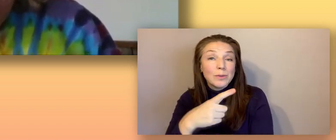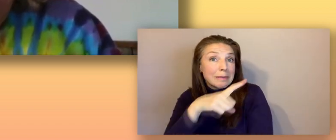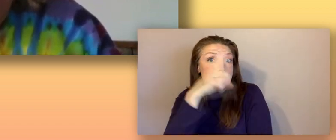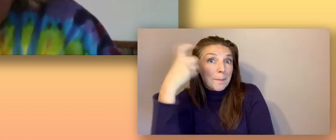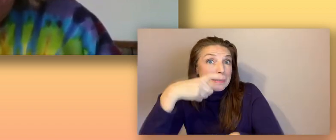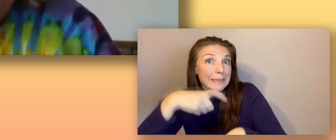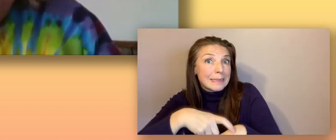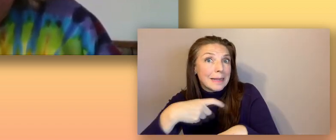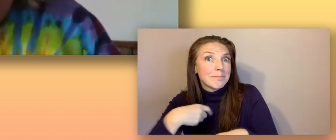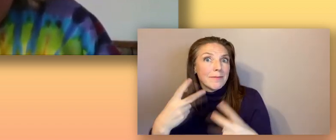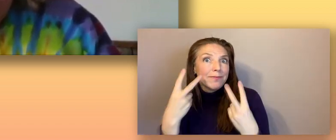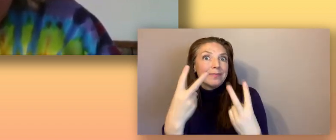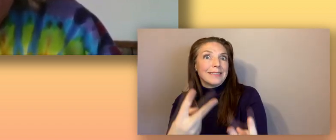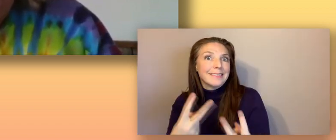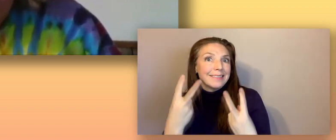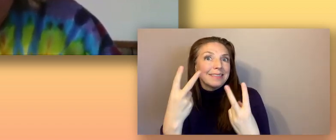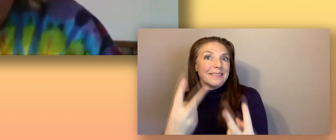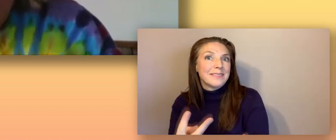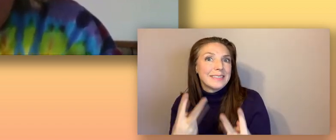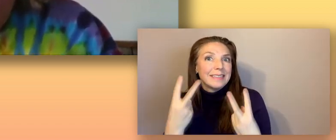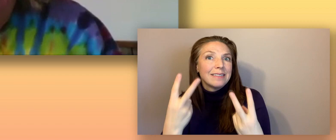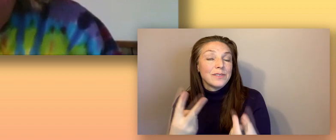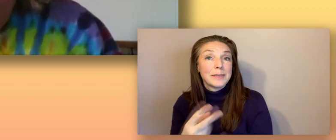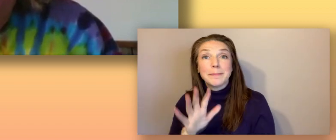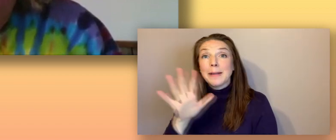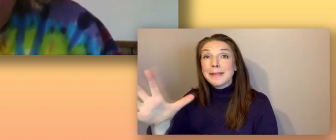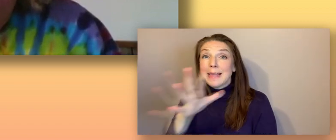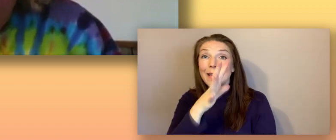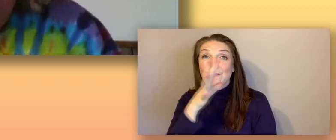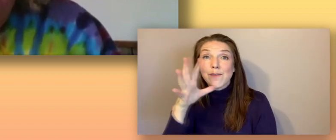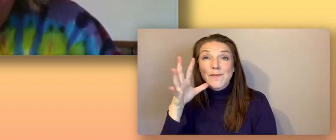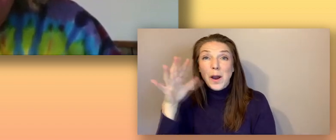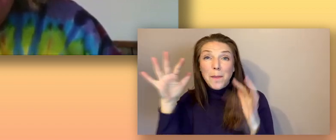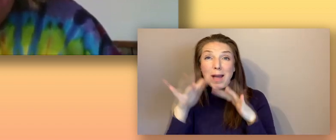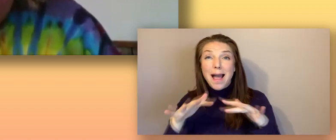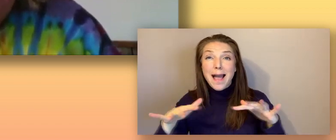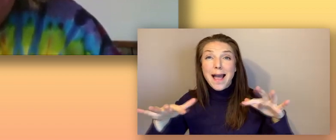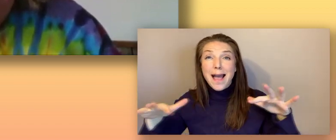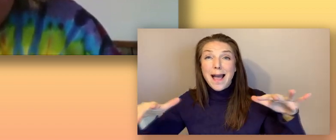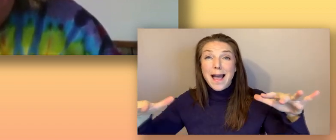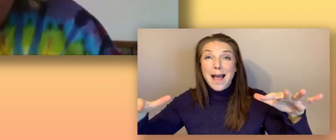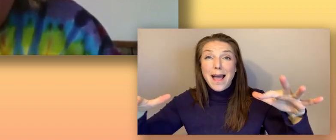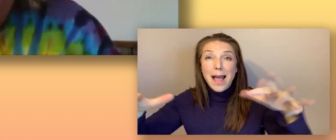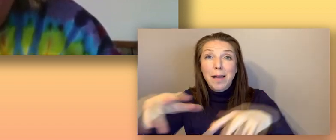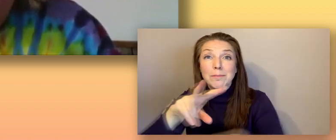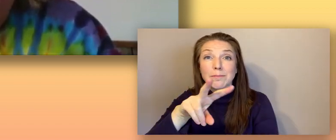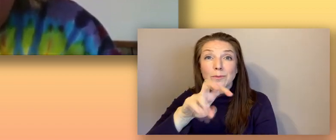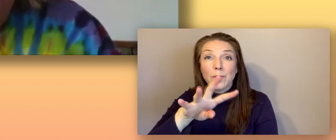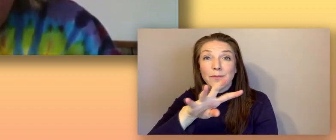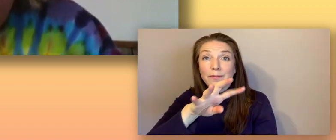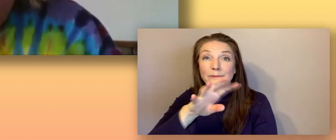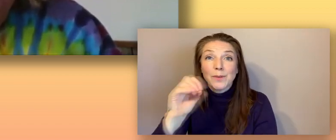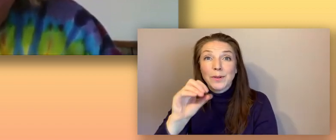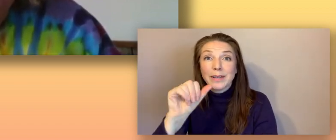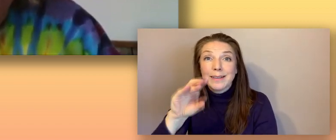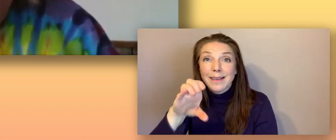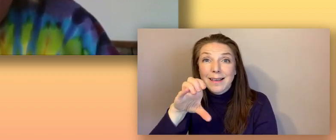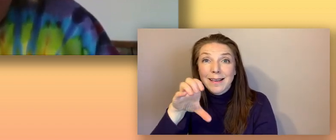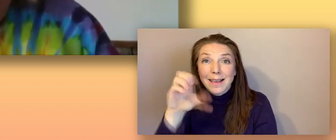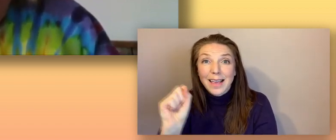They had a massive 240 acres of farm. Every time we came up their driveway, I